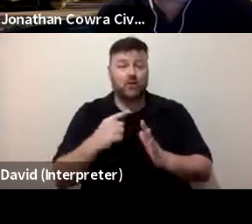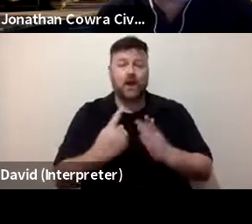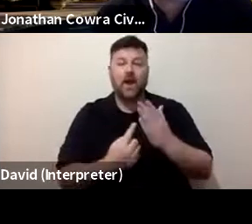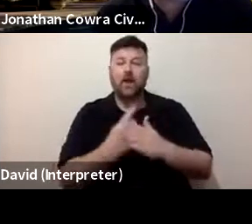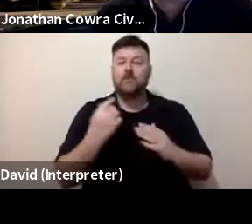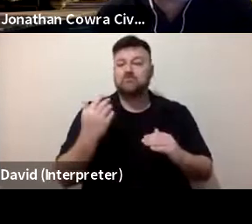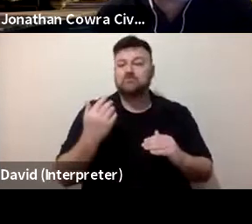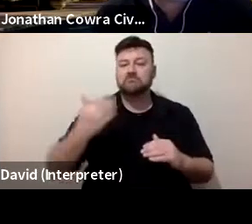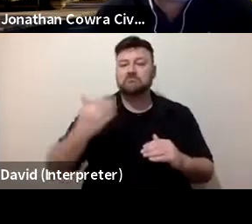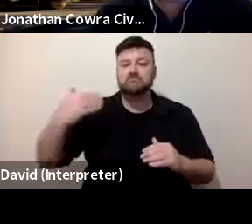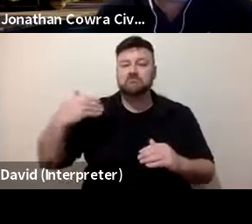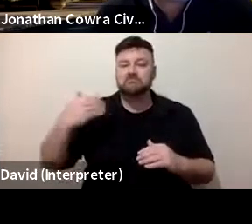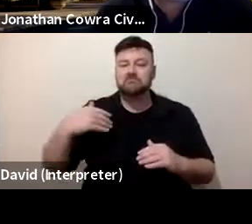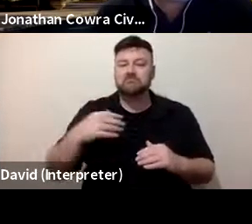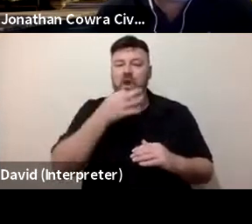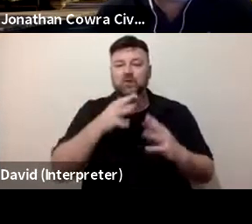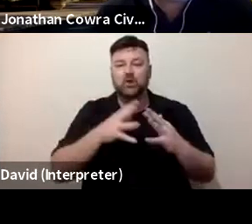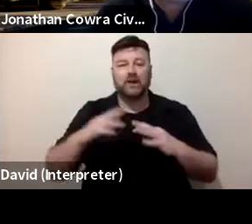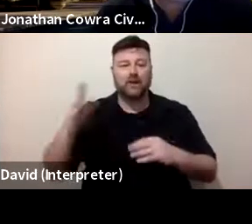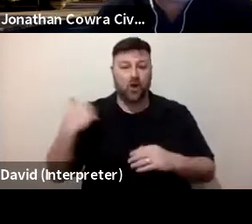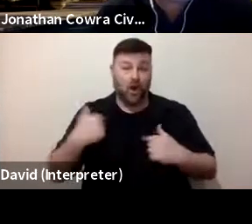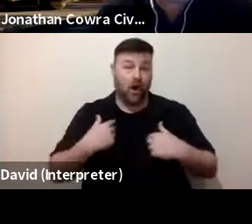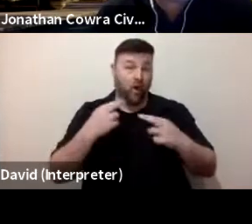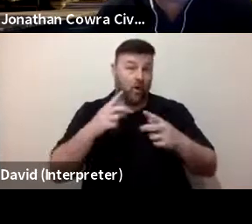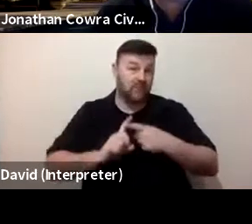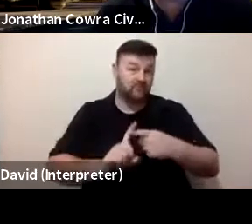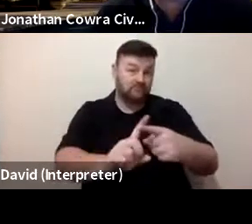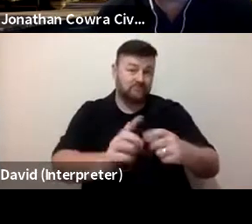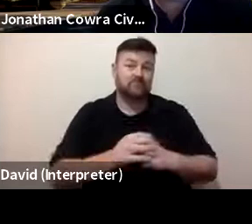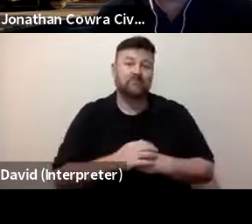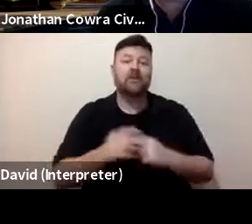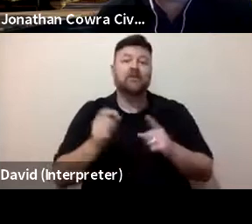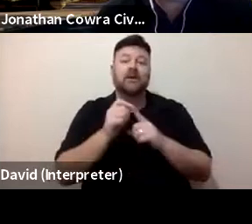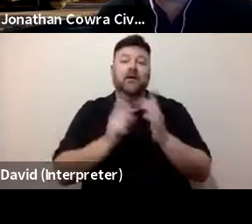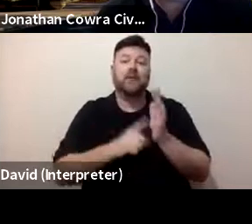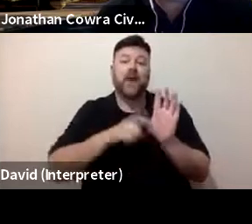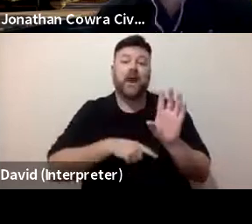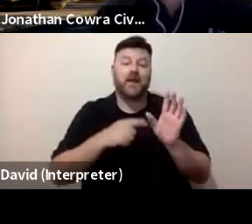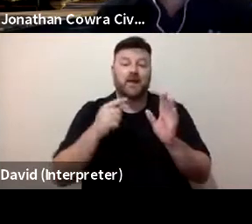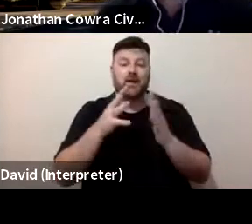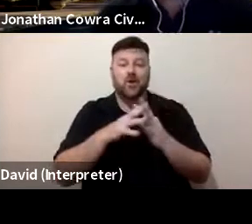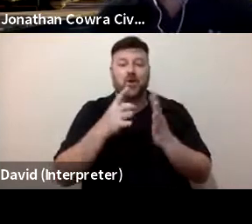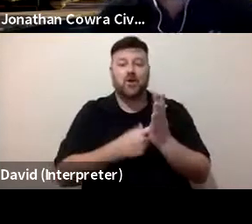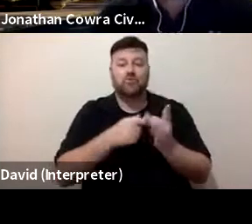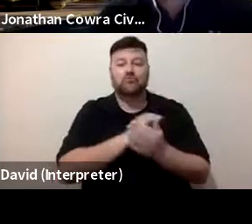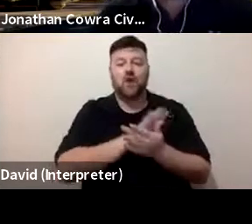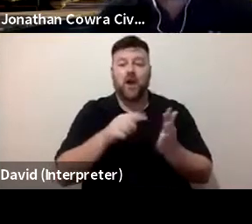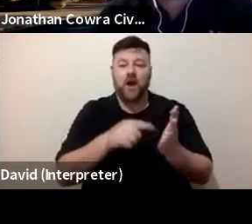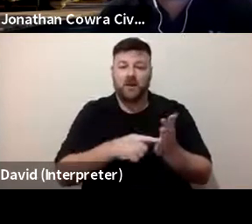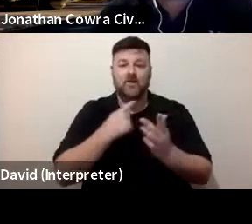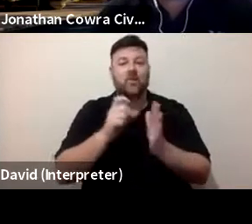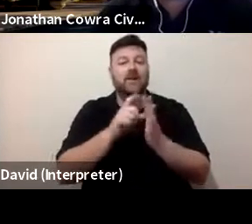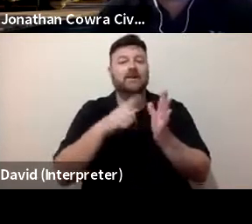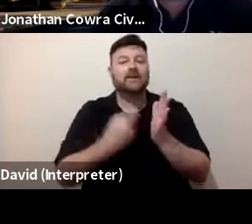can continue on in some form was the Playwriting Australia's Dear Australia project. You know, that